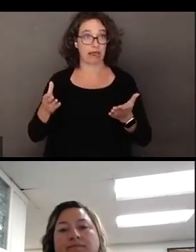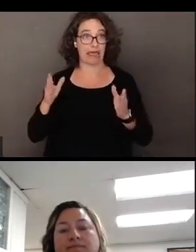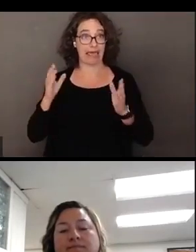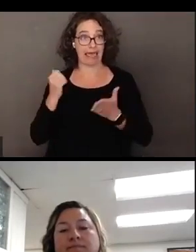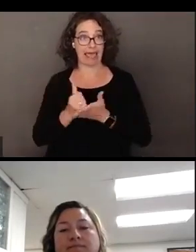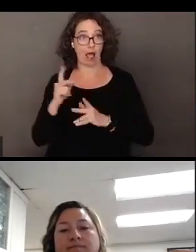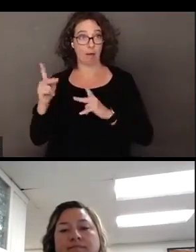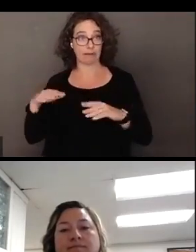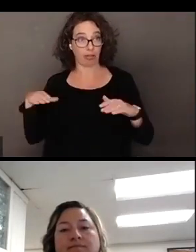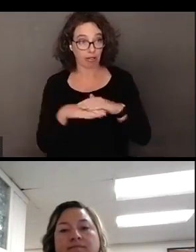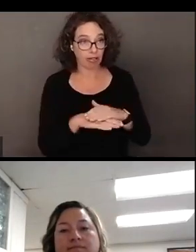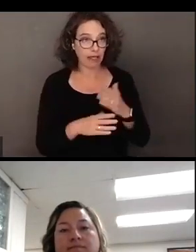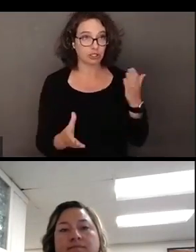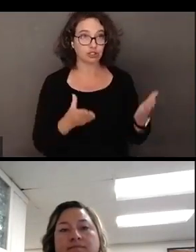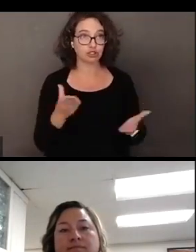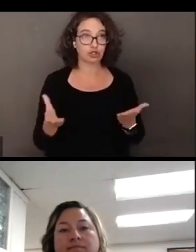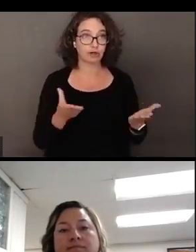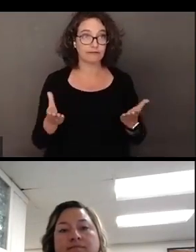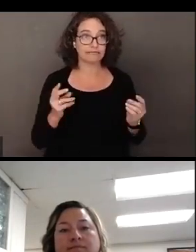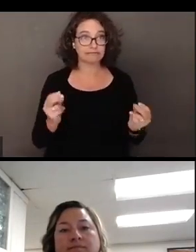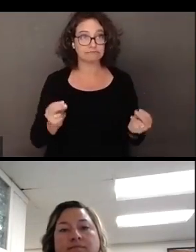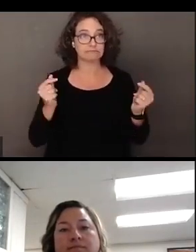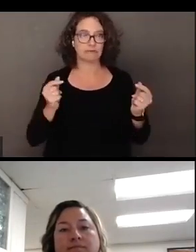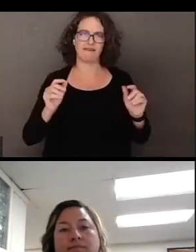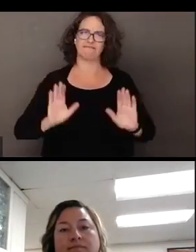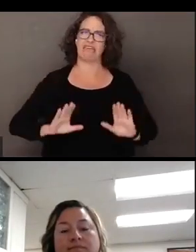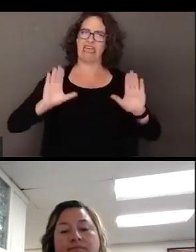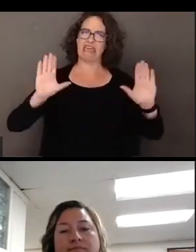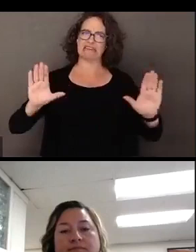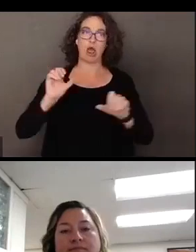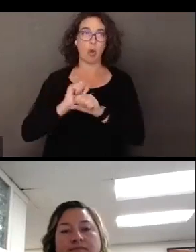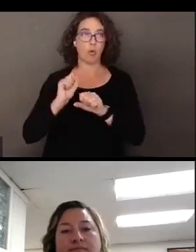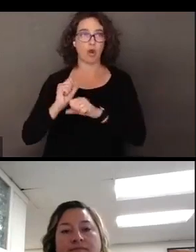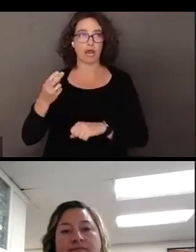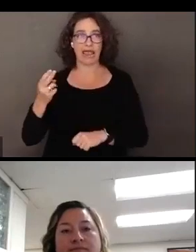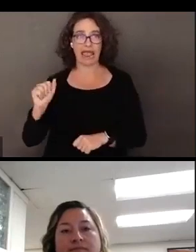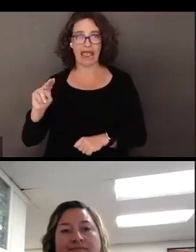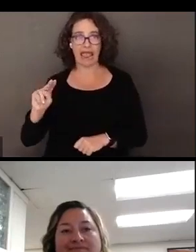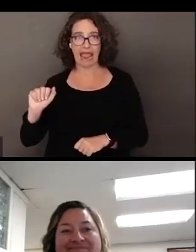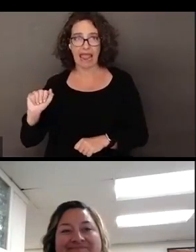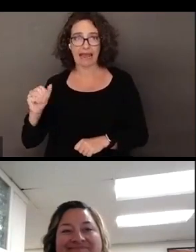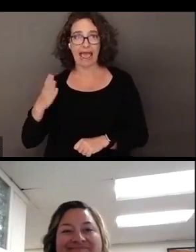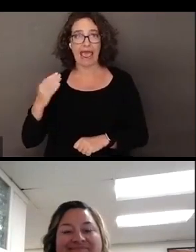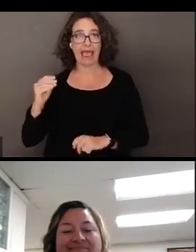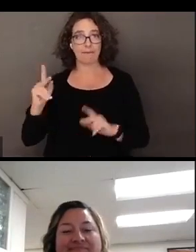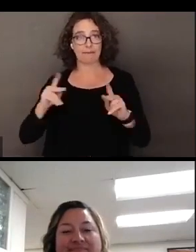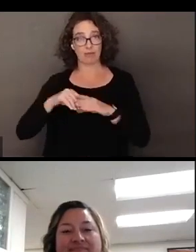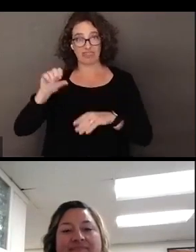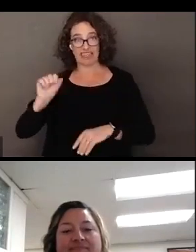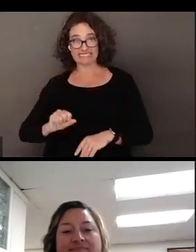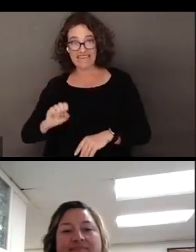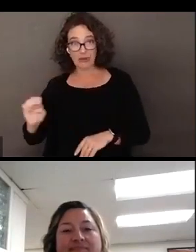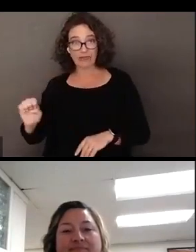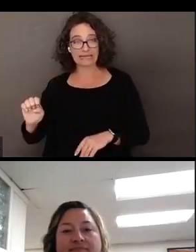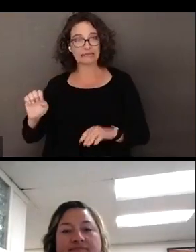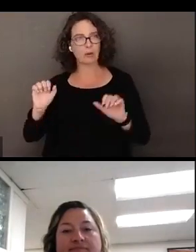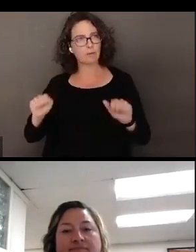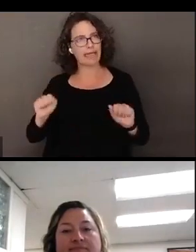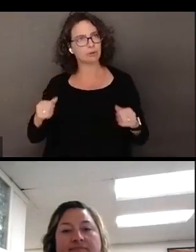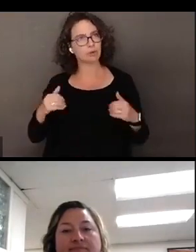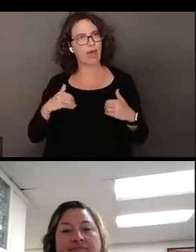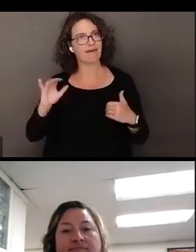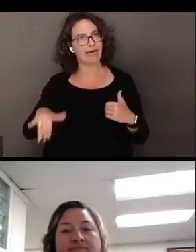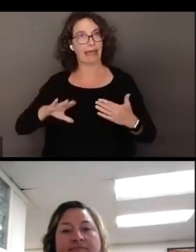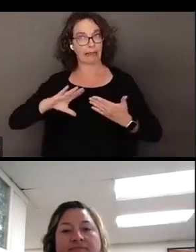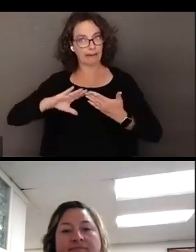is fantastic. It's a great resource. The work that Hannah and those guys down there at Southeast are doing to be able to have that sort of community